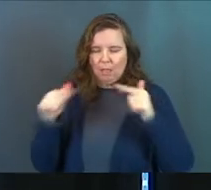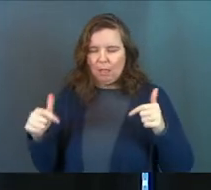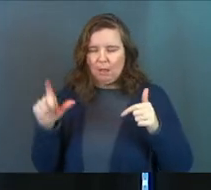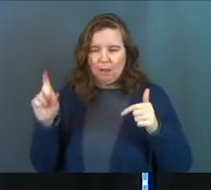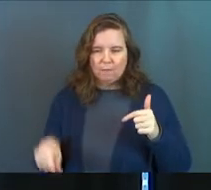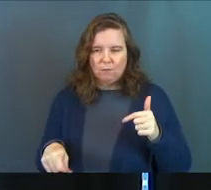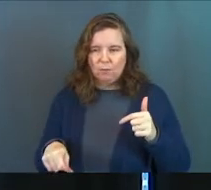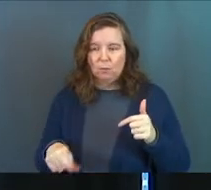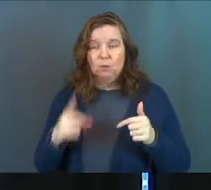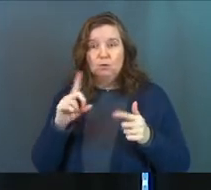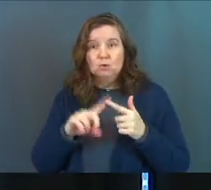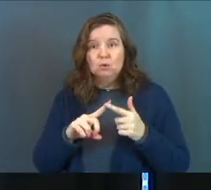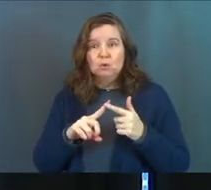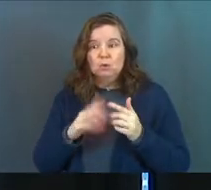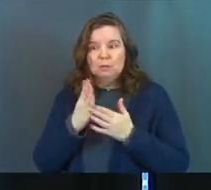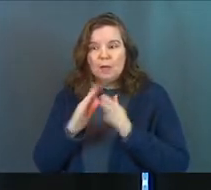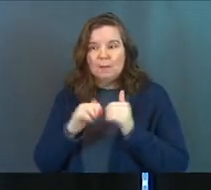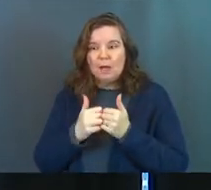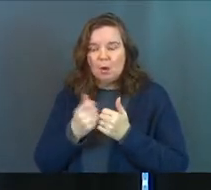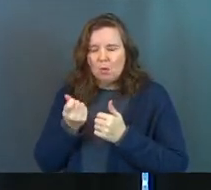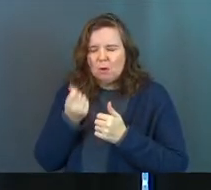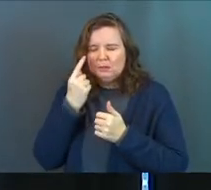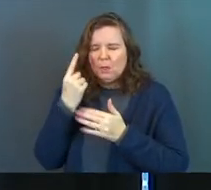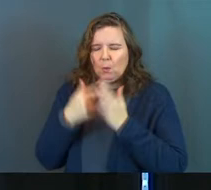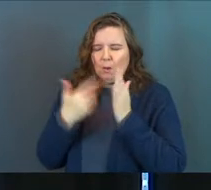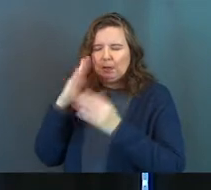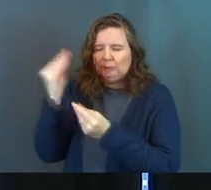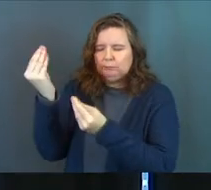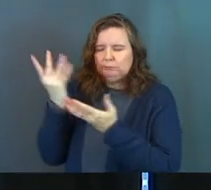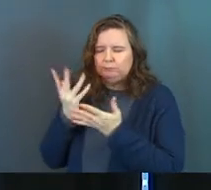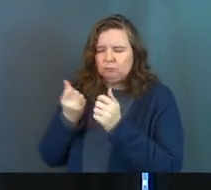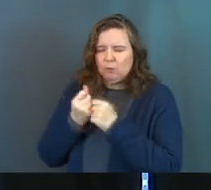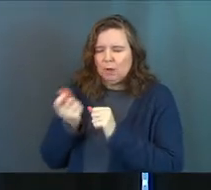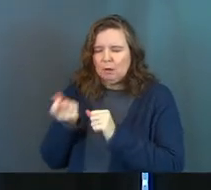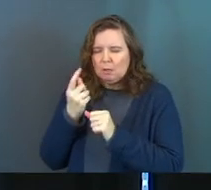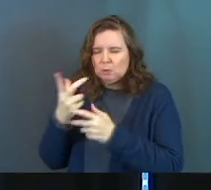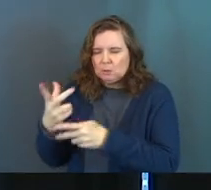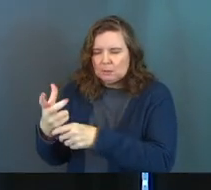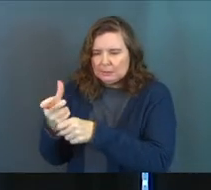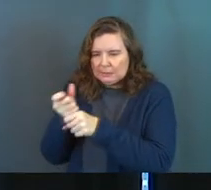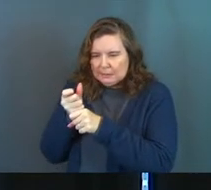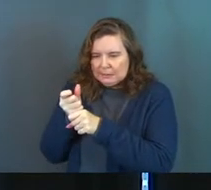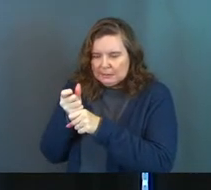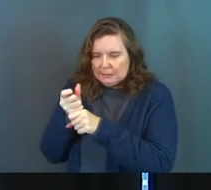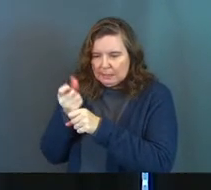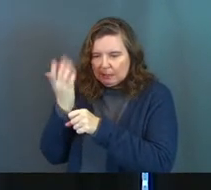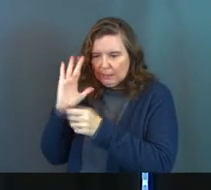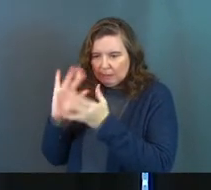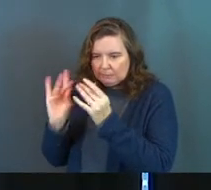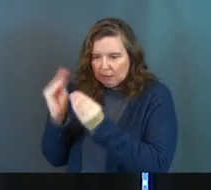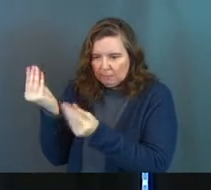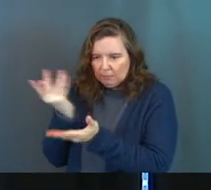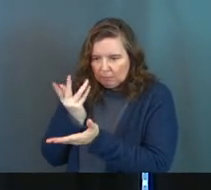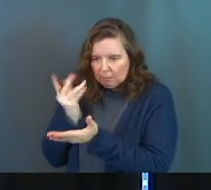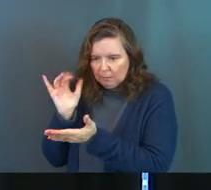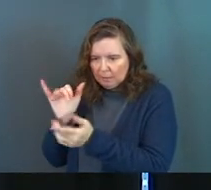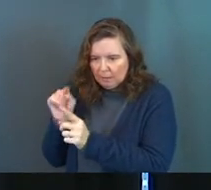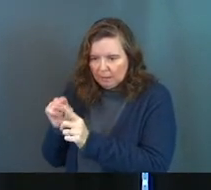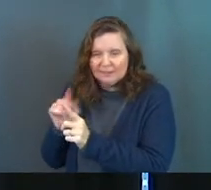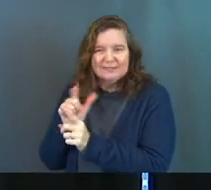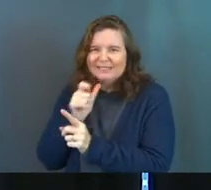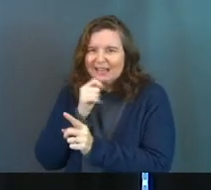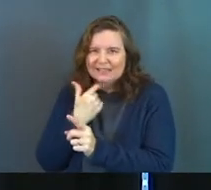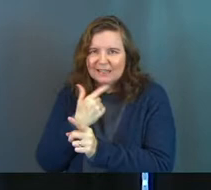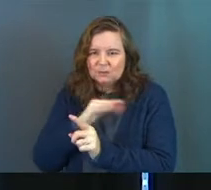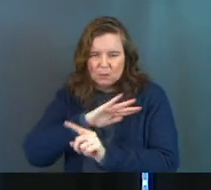of these things in order to somehow, through a whole bunch of effort, try to acquire the voice of God in your life. It's not